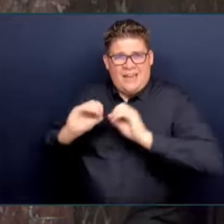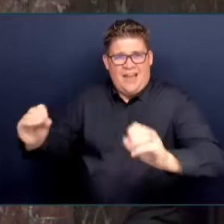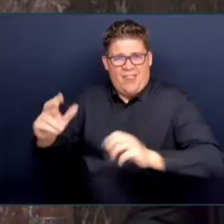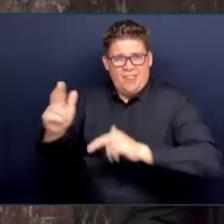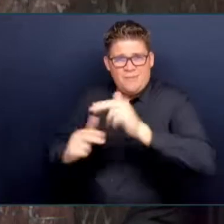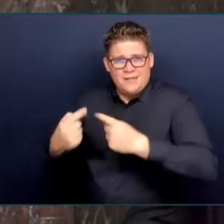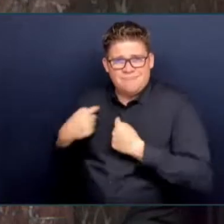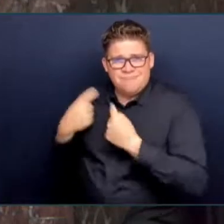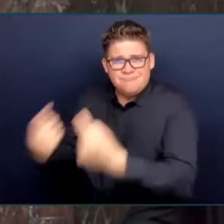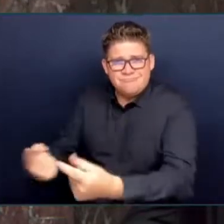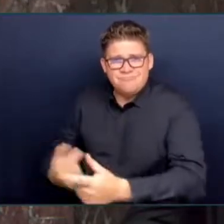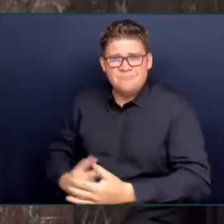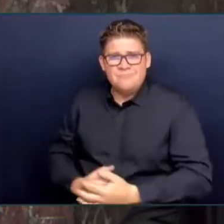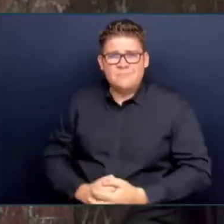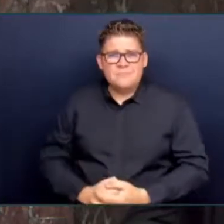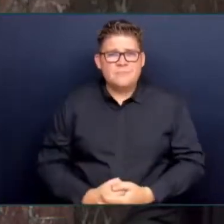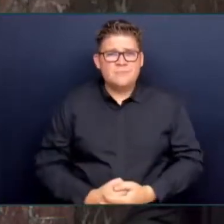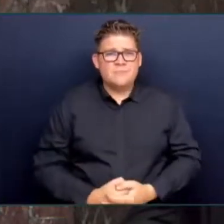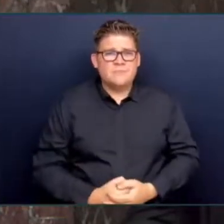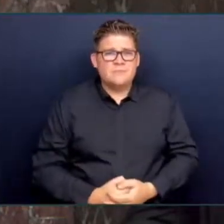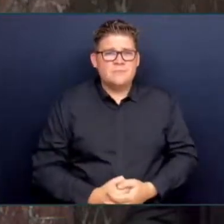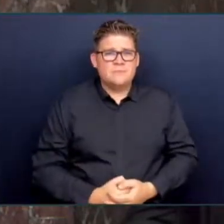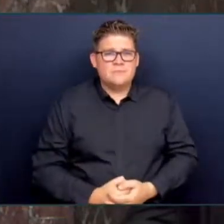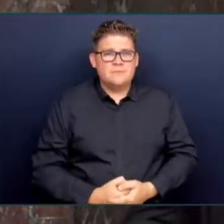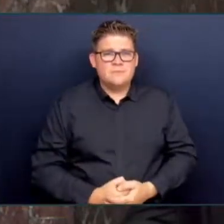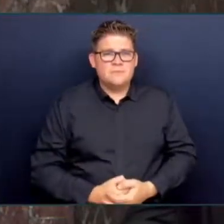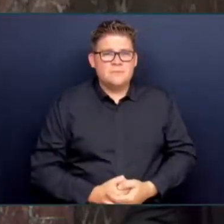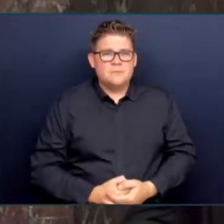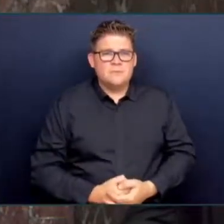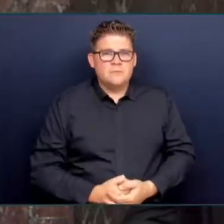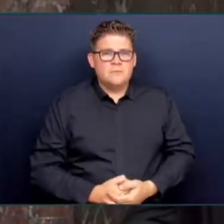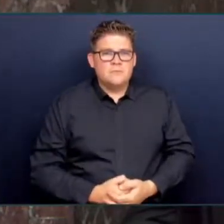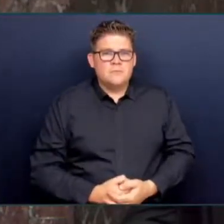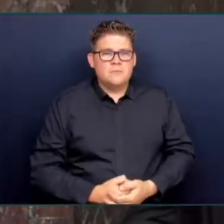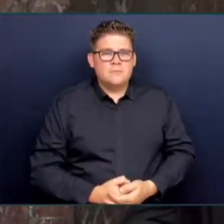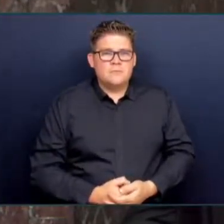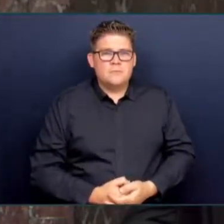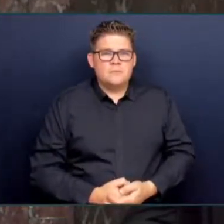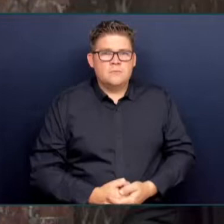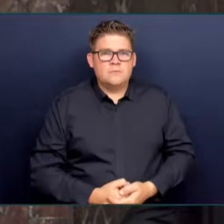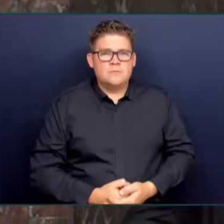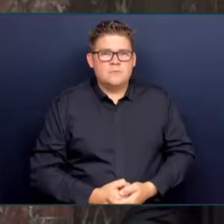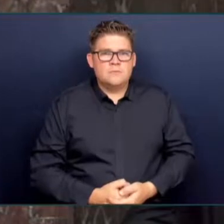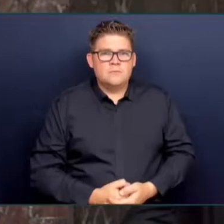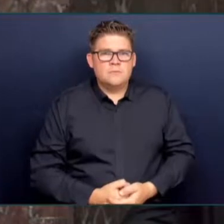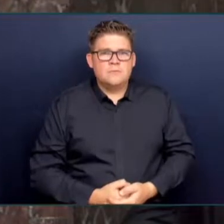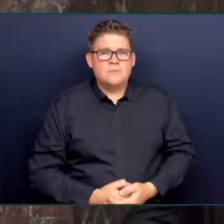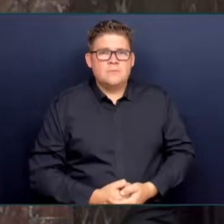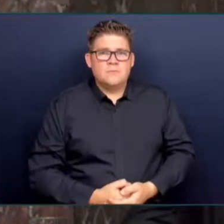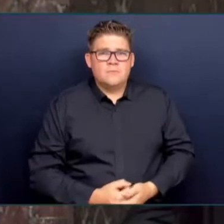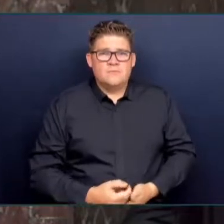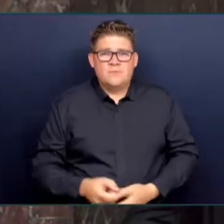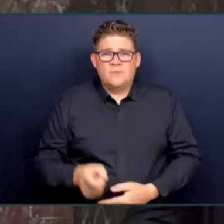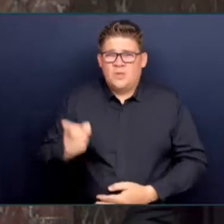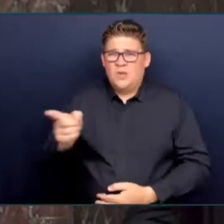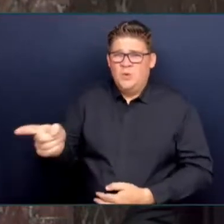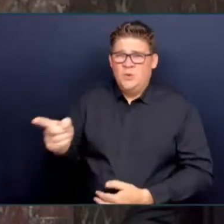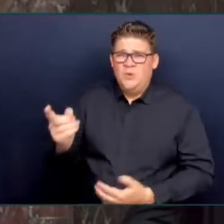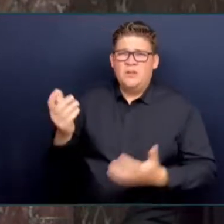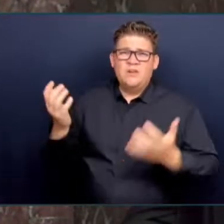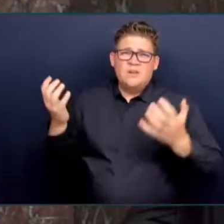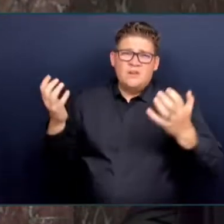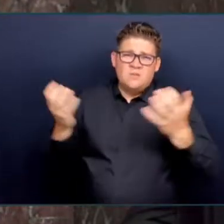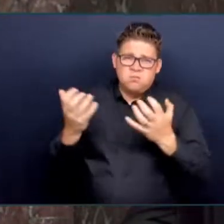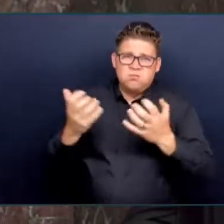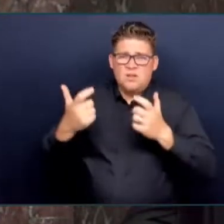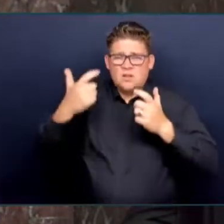And Mr. Speaker, the temerity, Mr. Speaker, to talk about rental, about the admittedly high cost of